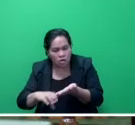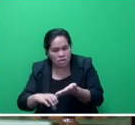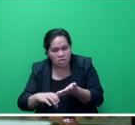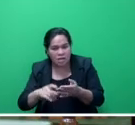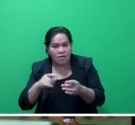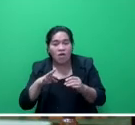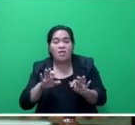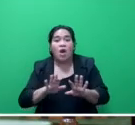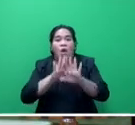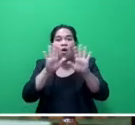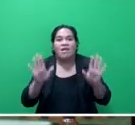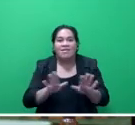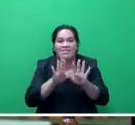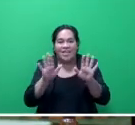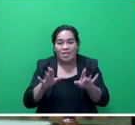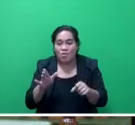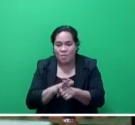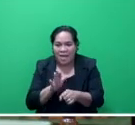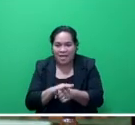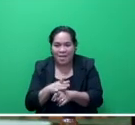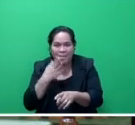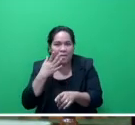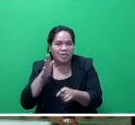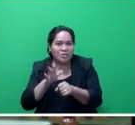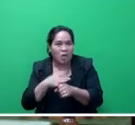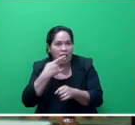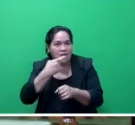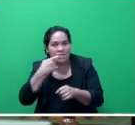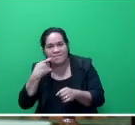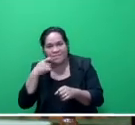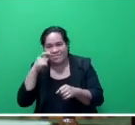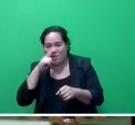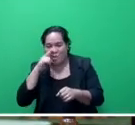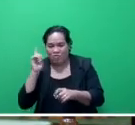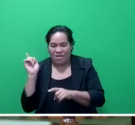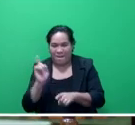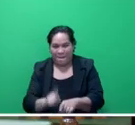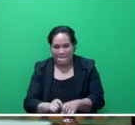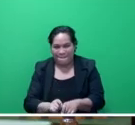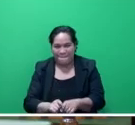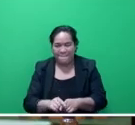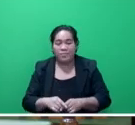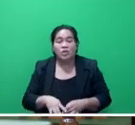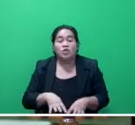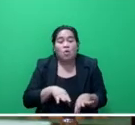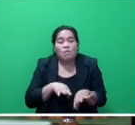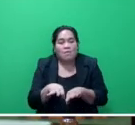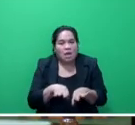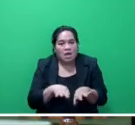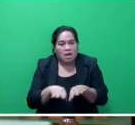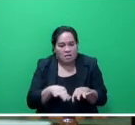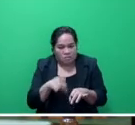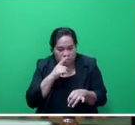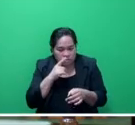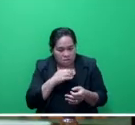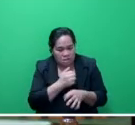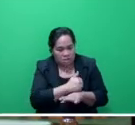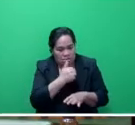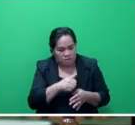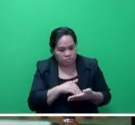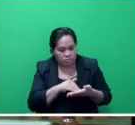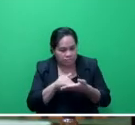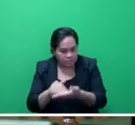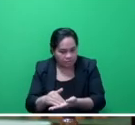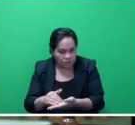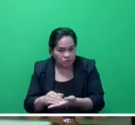holiday for capital investments exceeding $2 million. To further incentivize new investments in hotels, a 20-year income tax holiday will be